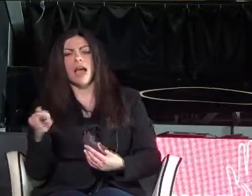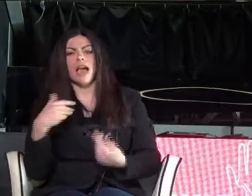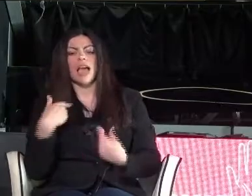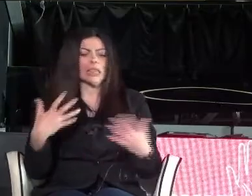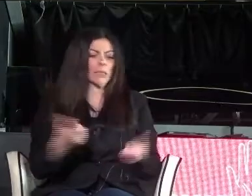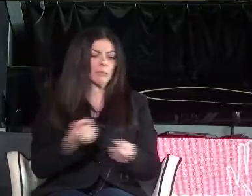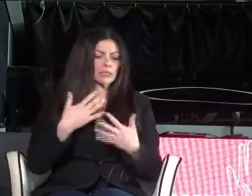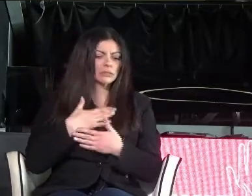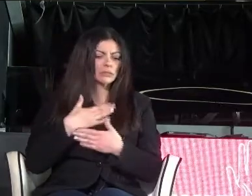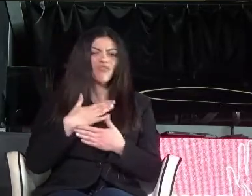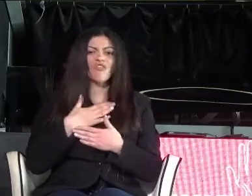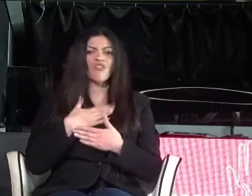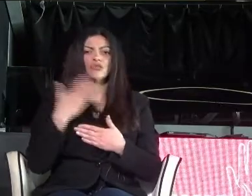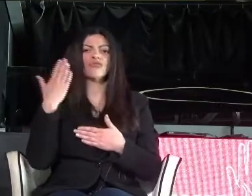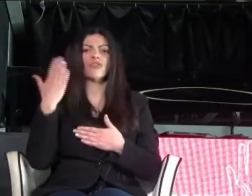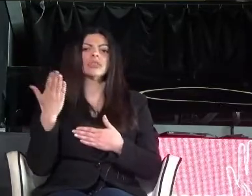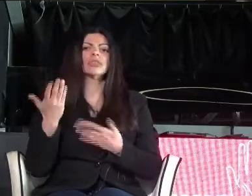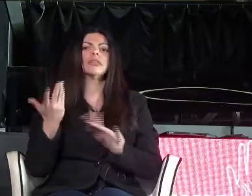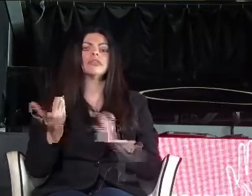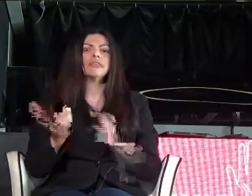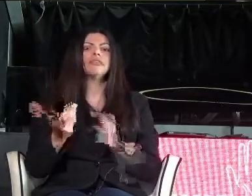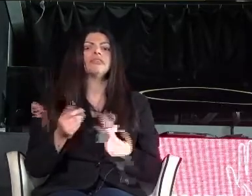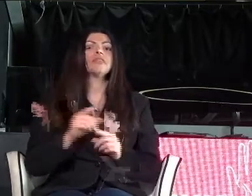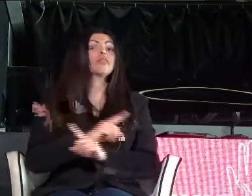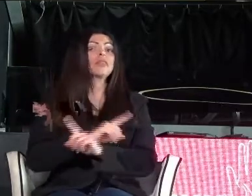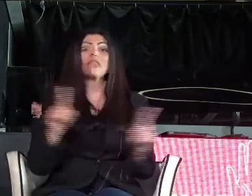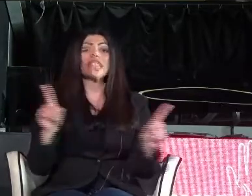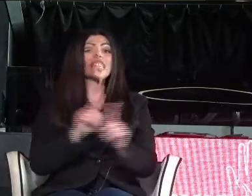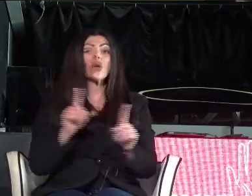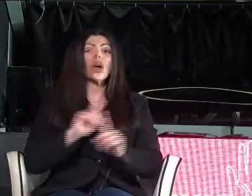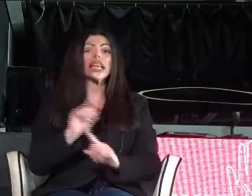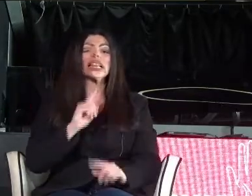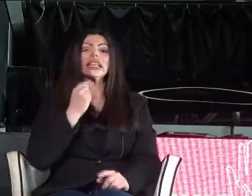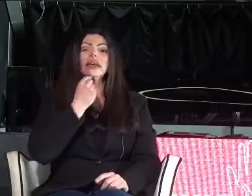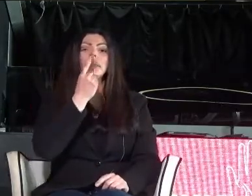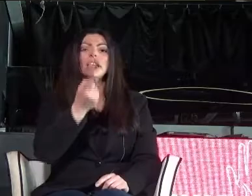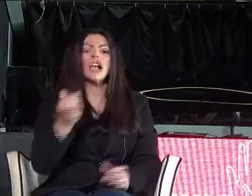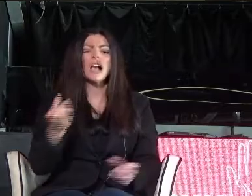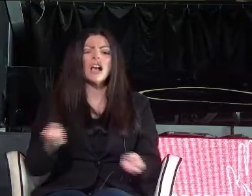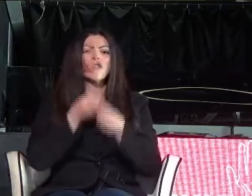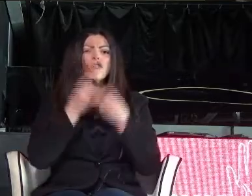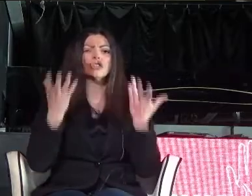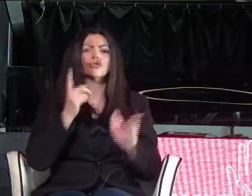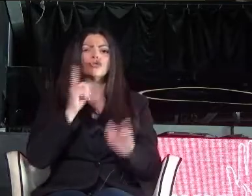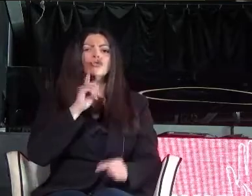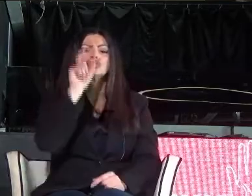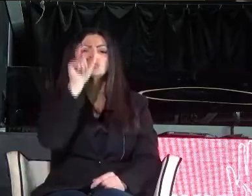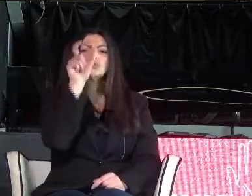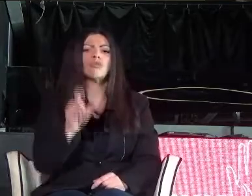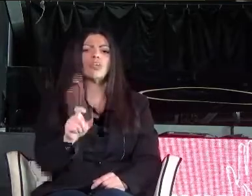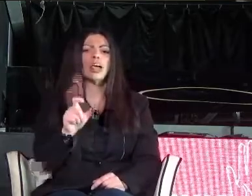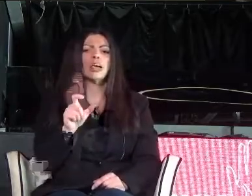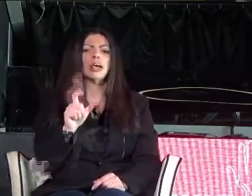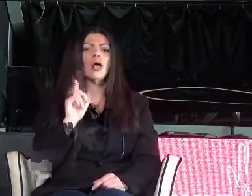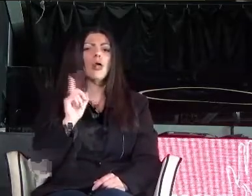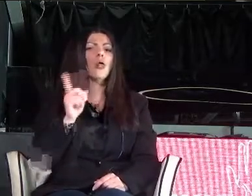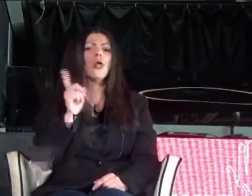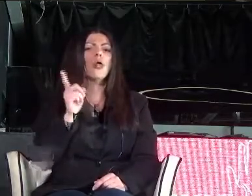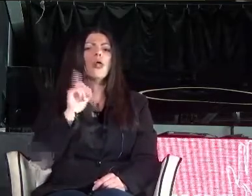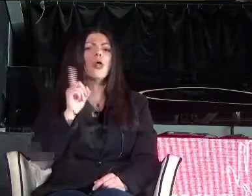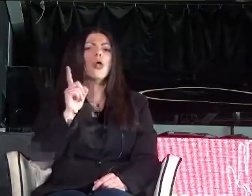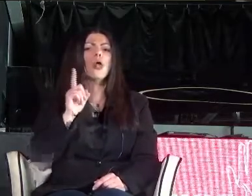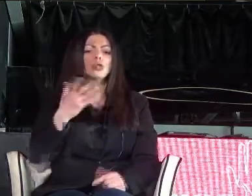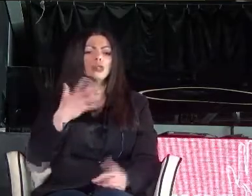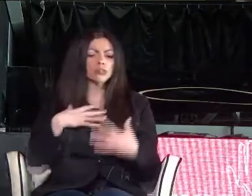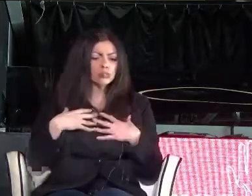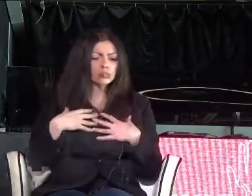what happens to a person whose economic, social, and political position might not afford him or her the opportunity to create a